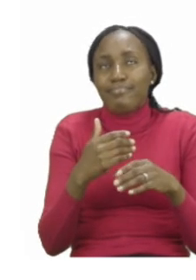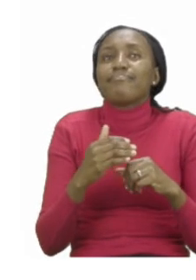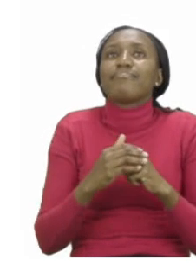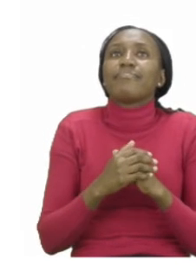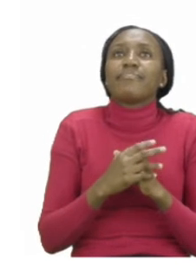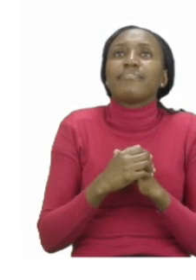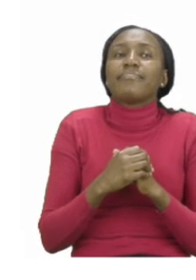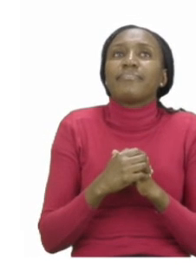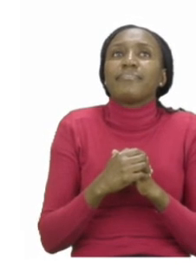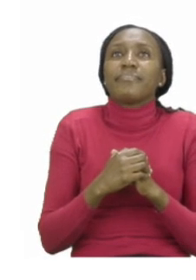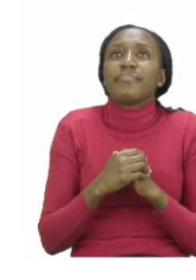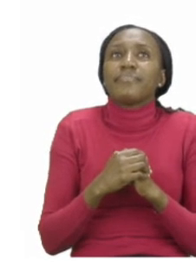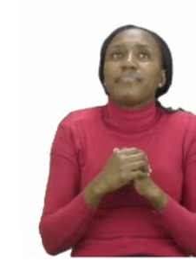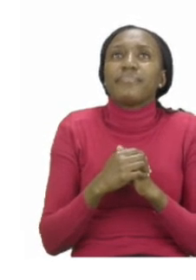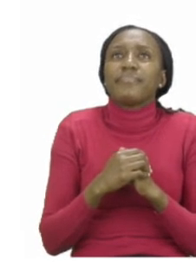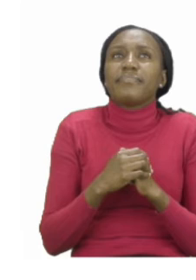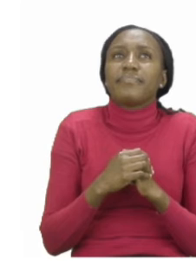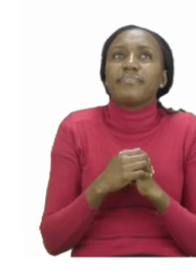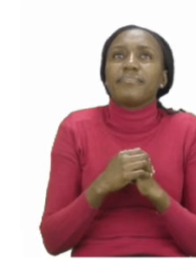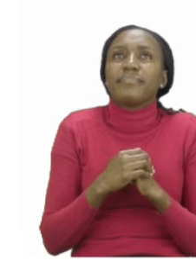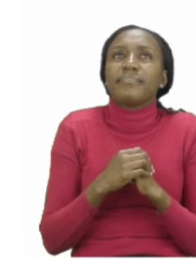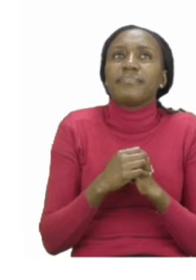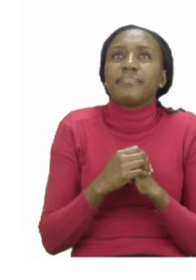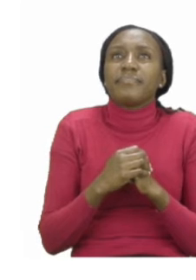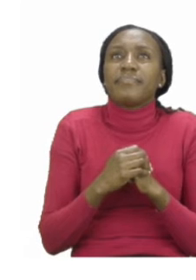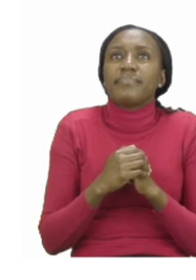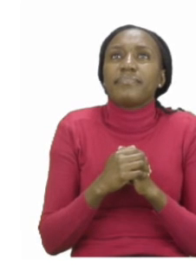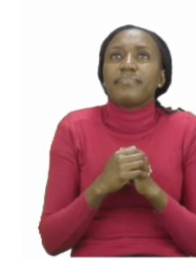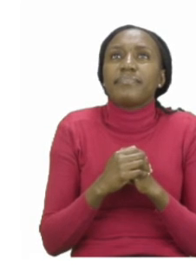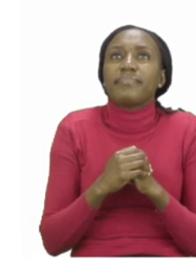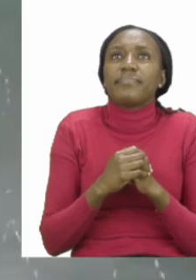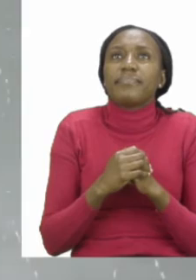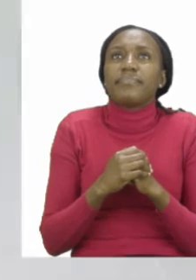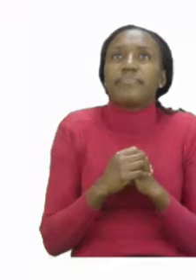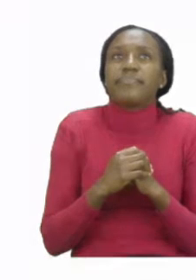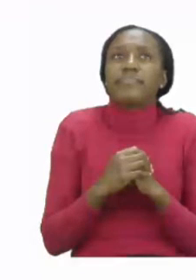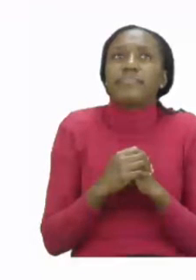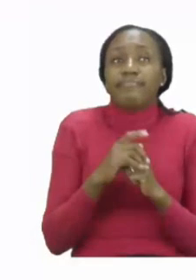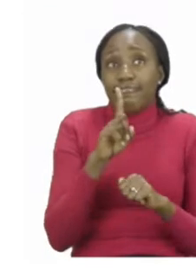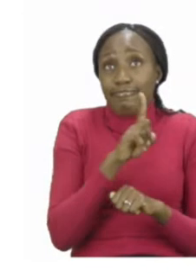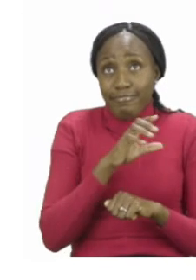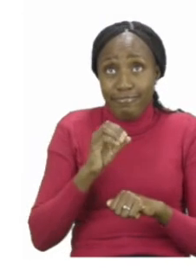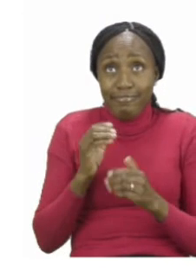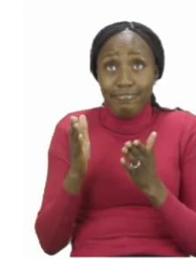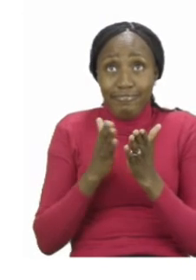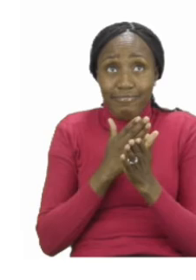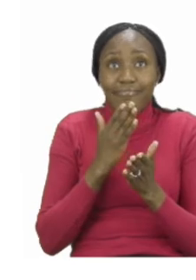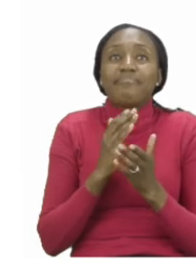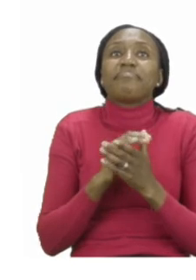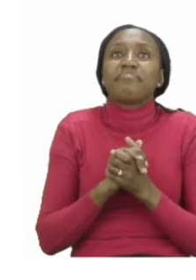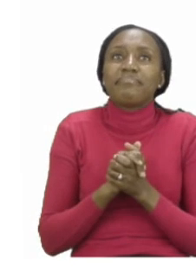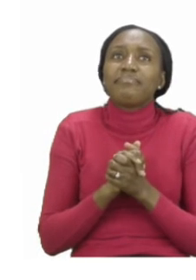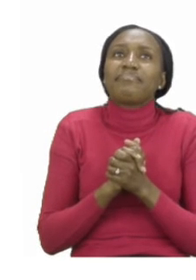purple, let's quickly turn our booklets to page 10. Let's quickly have a